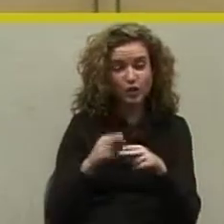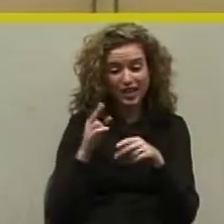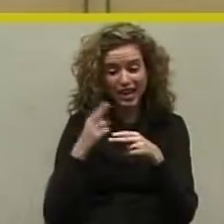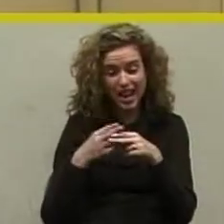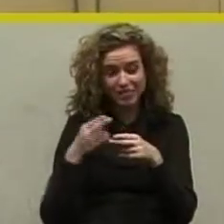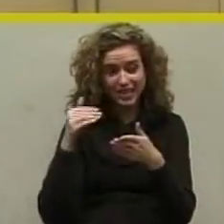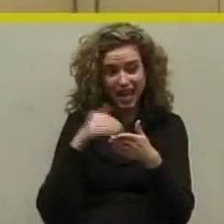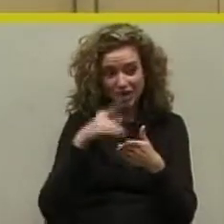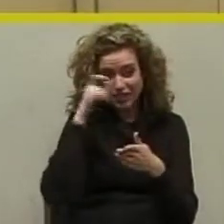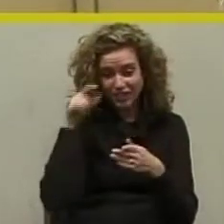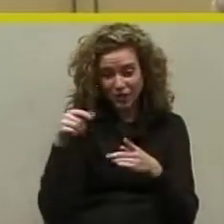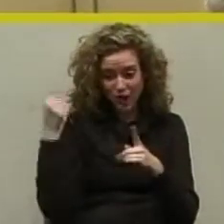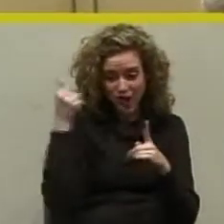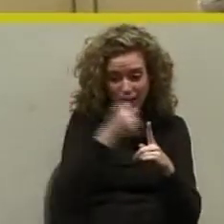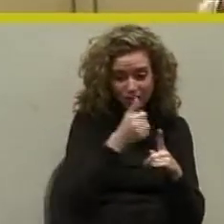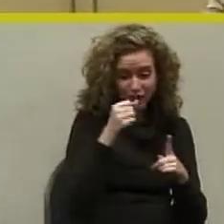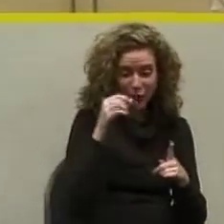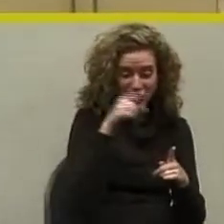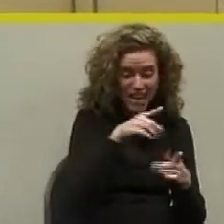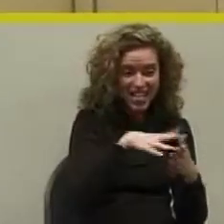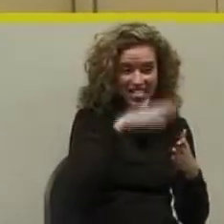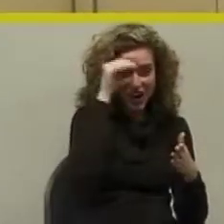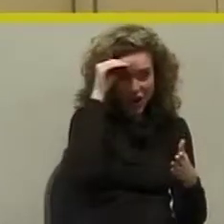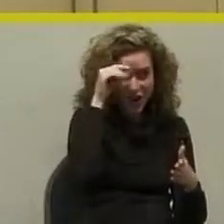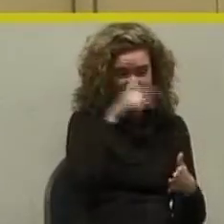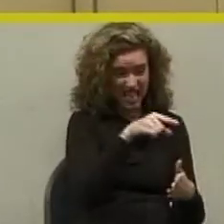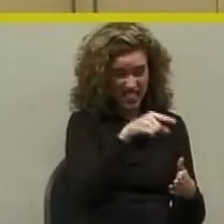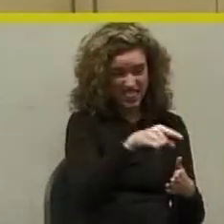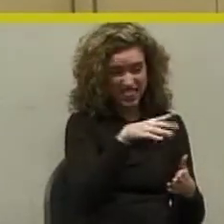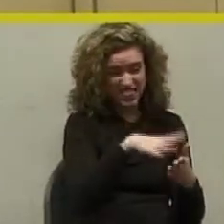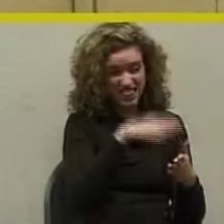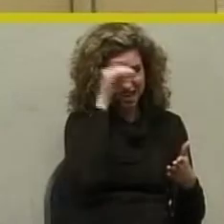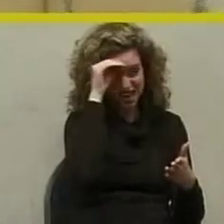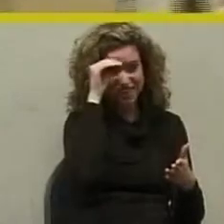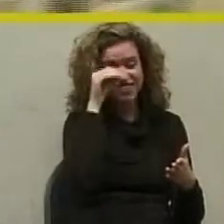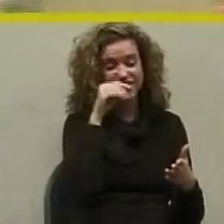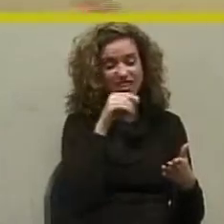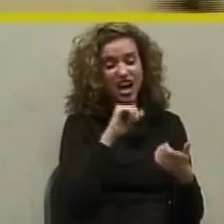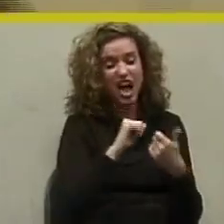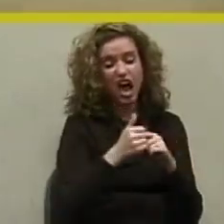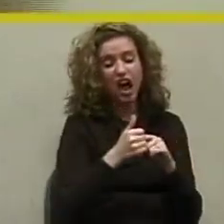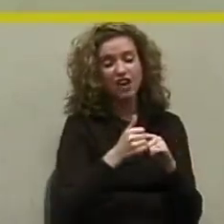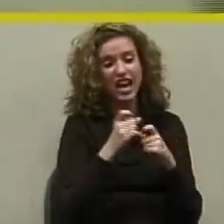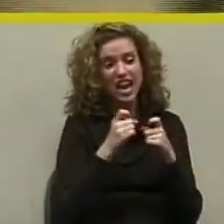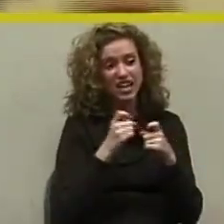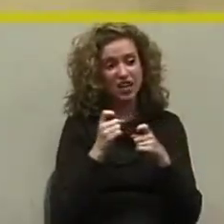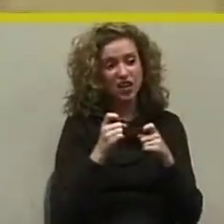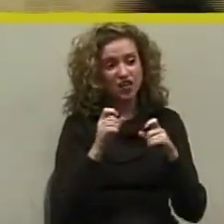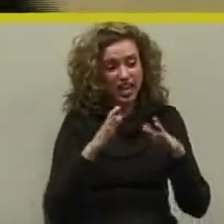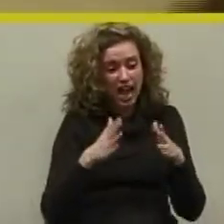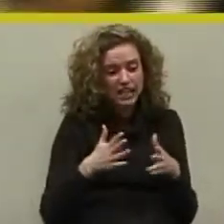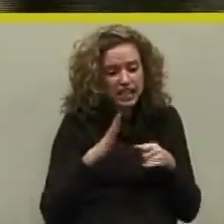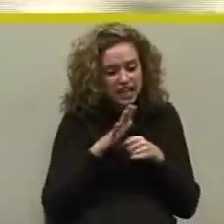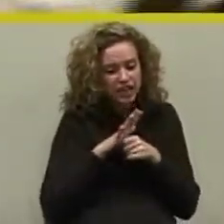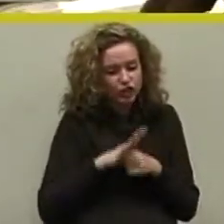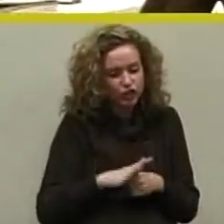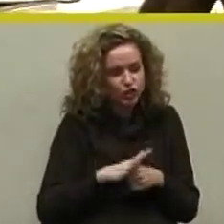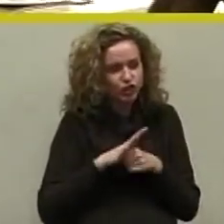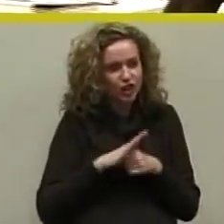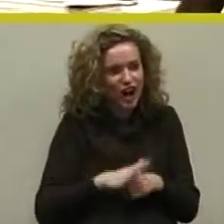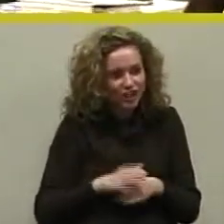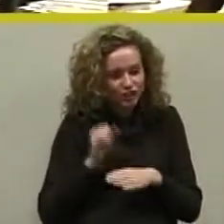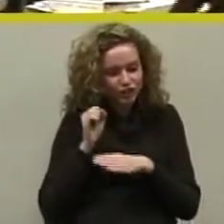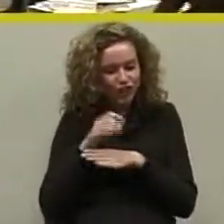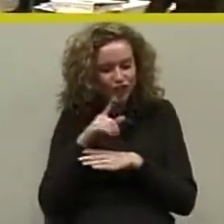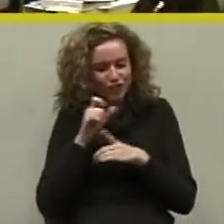might be if I pop him hard enough, especially, right? He learned how to deal with the anxiety and stress that was caused by the